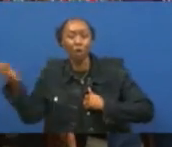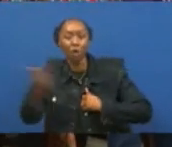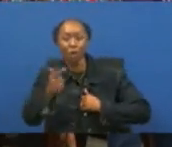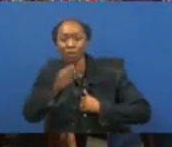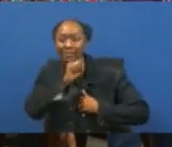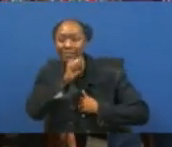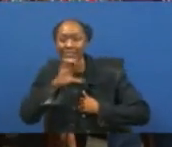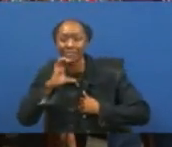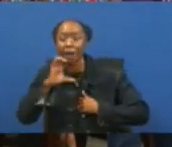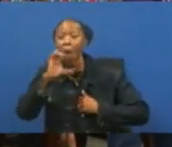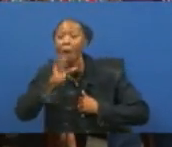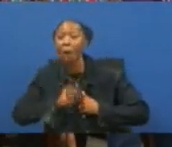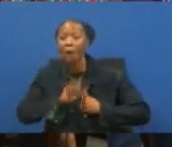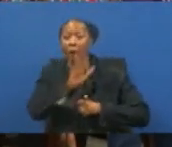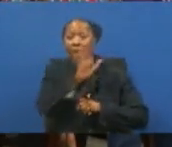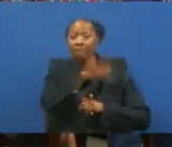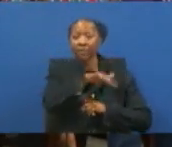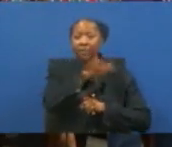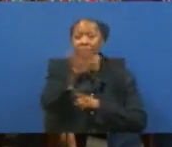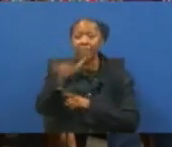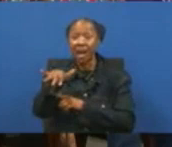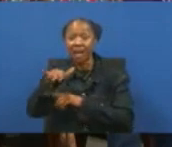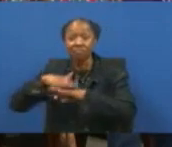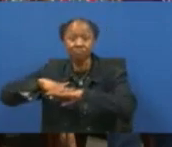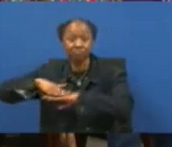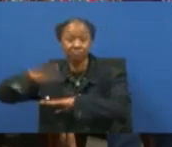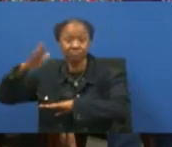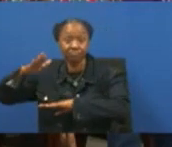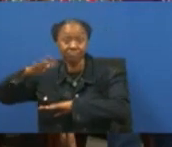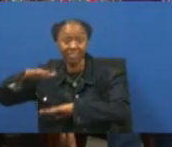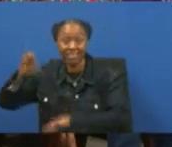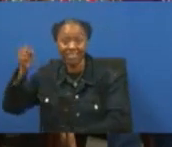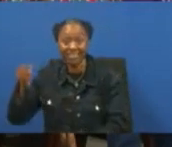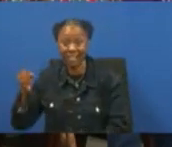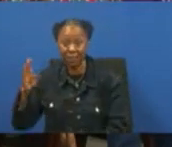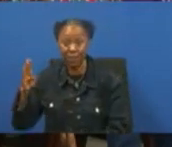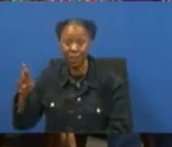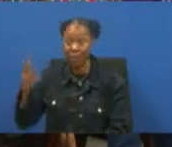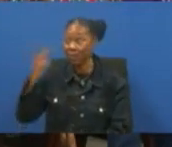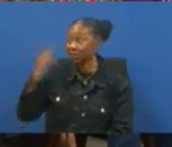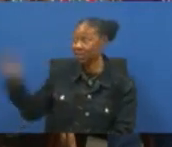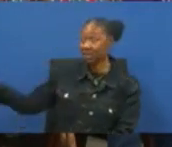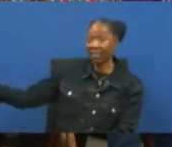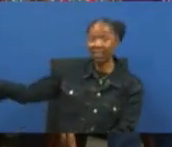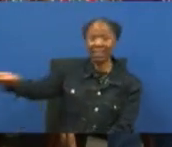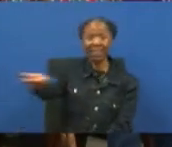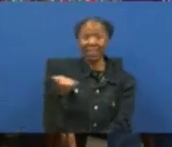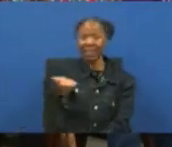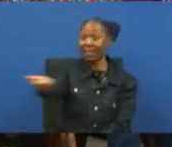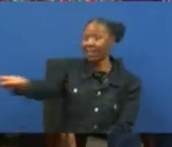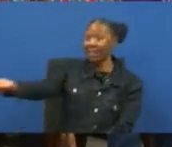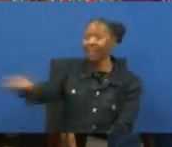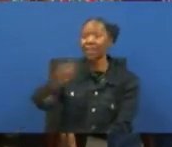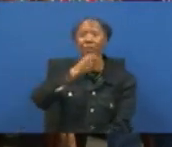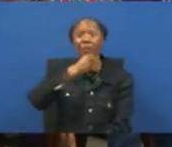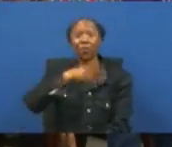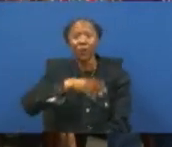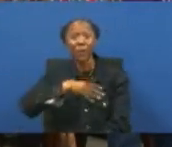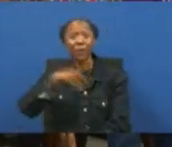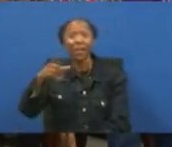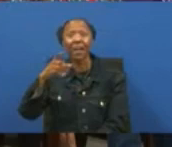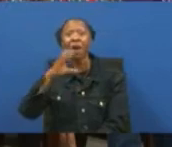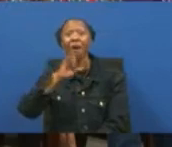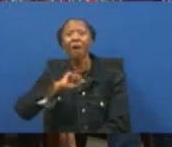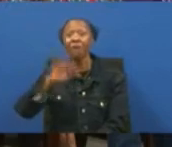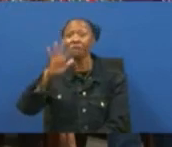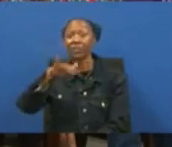are 55 and older in Old South Baton Rouge. And yes, these ladies are 55 and